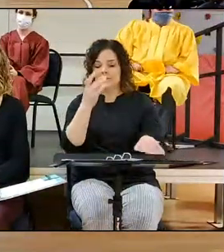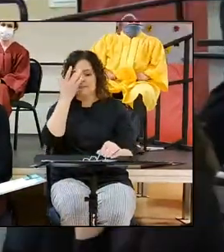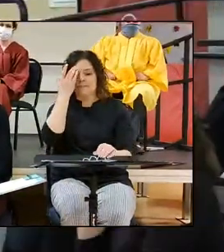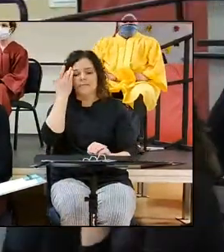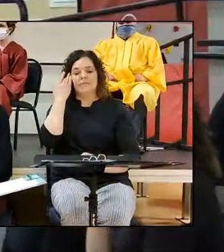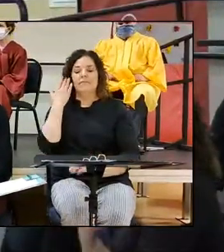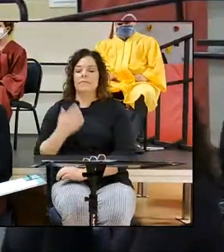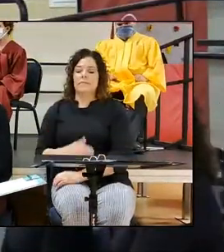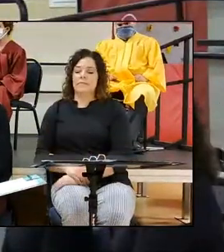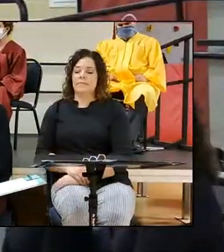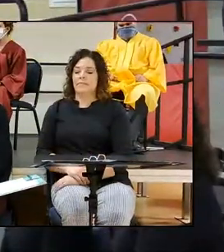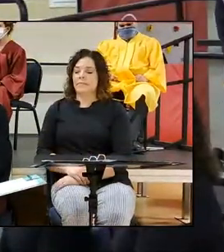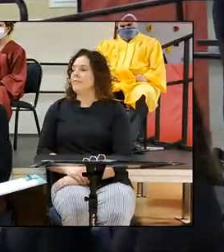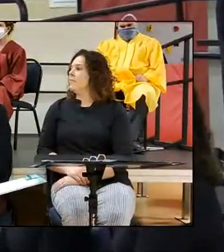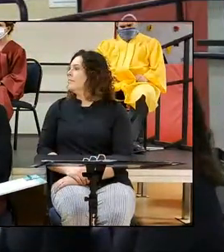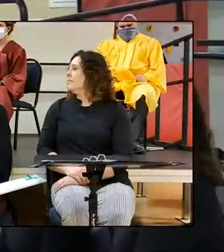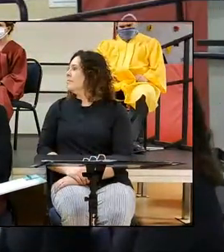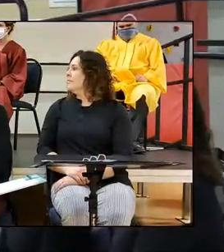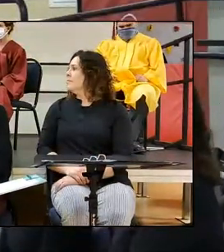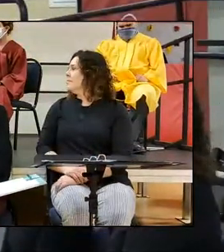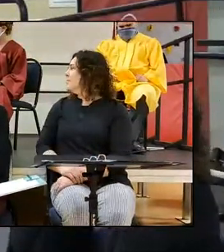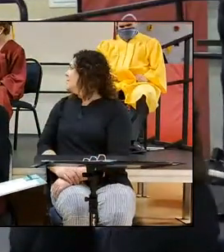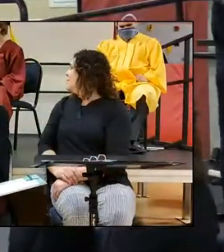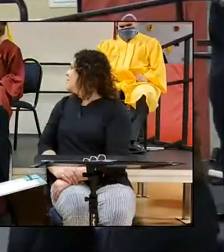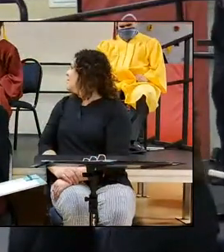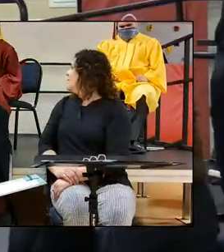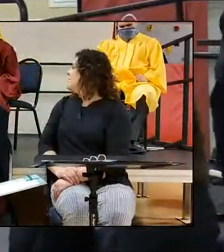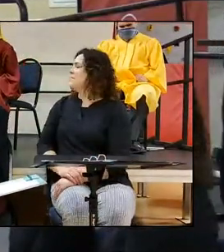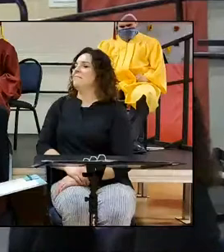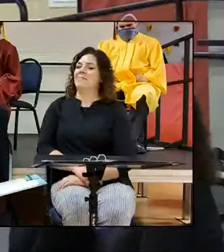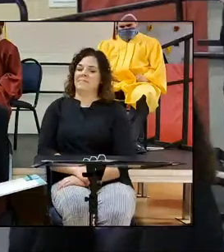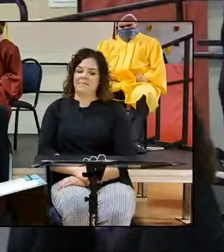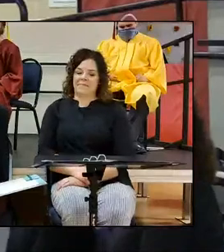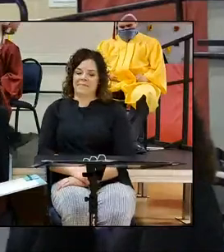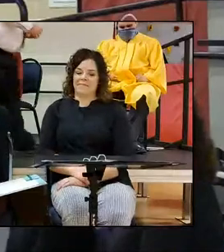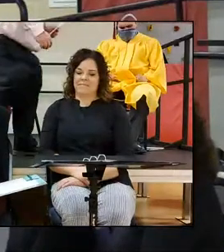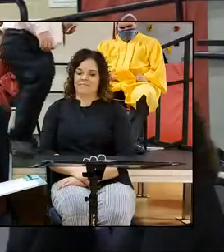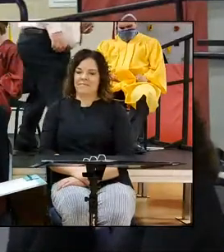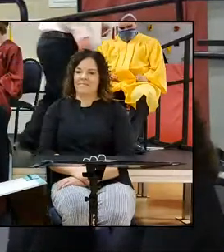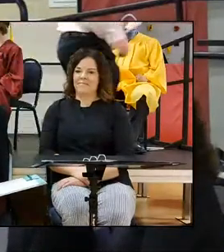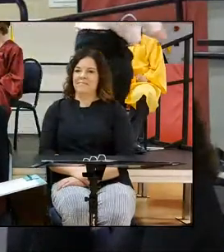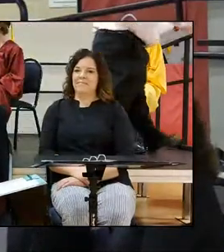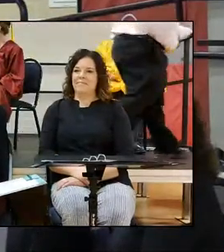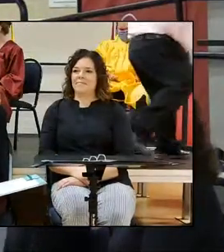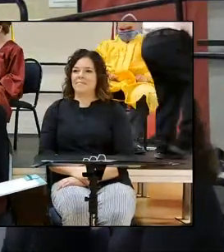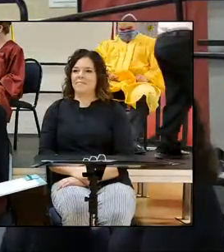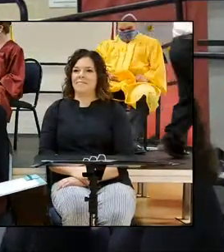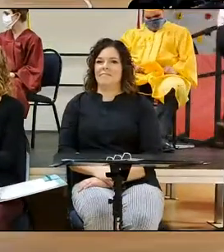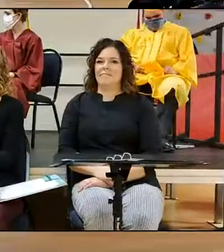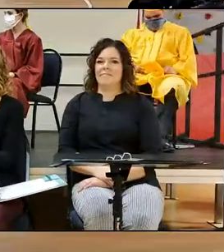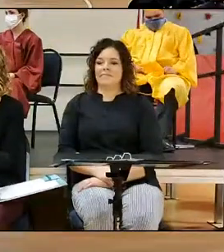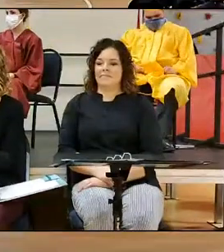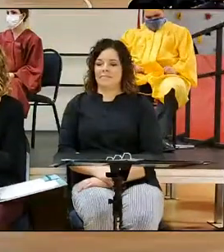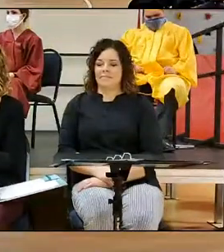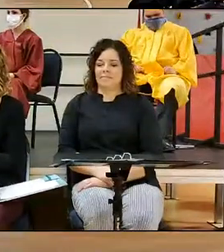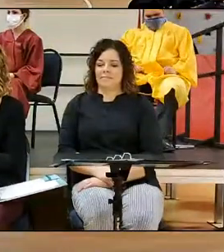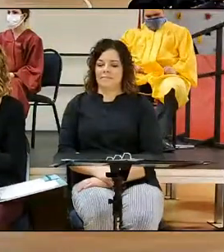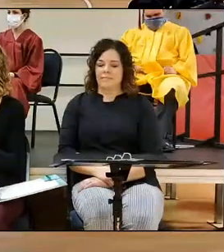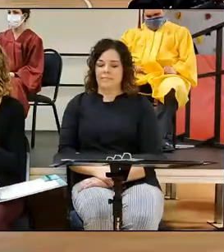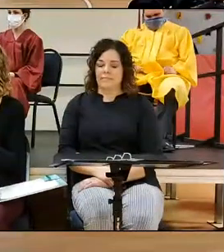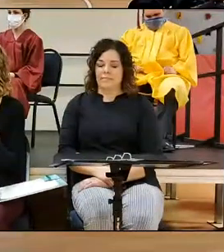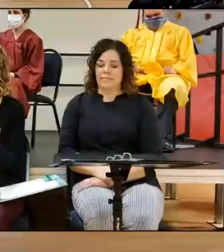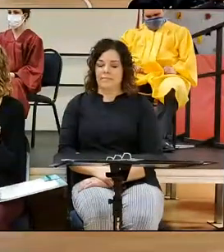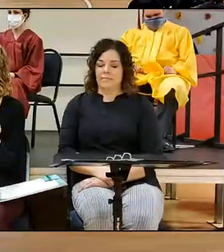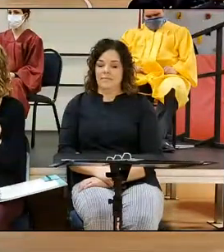and he's handing the check to Ashley, Avery Sipa. And John's making his way down the steps off